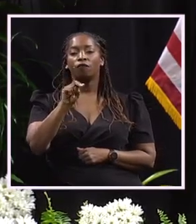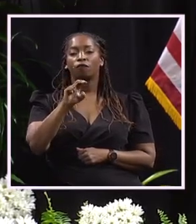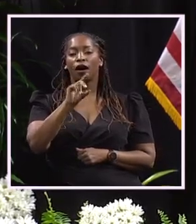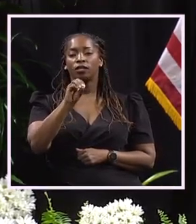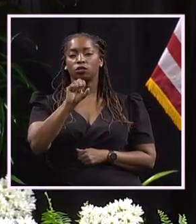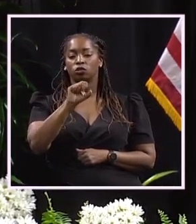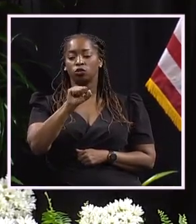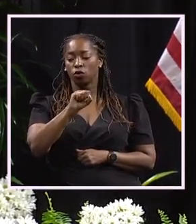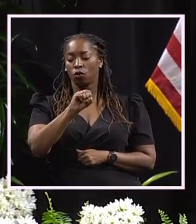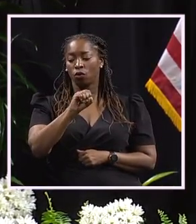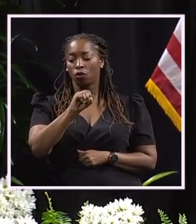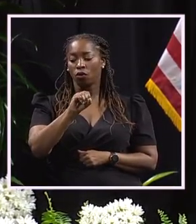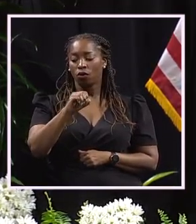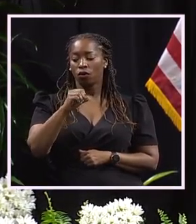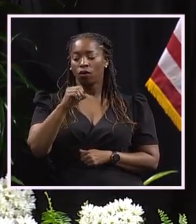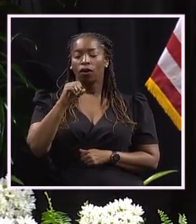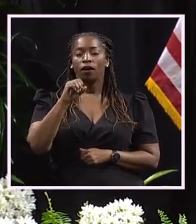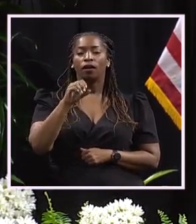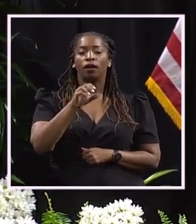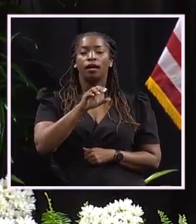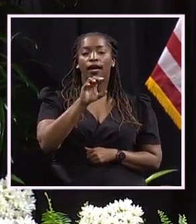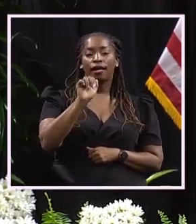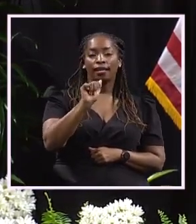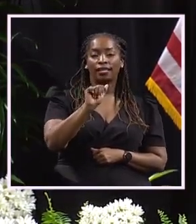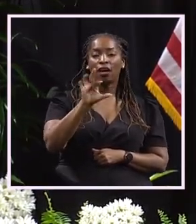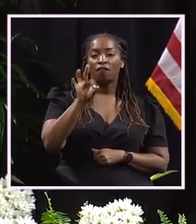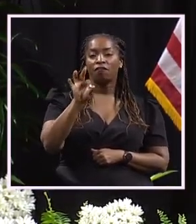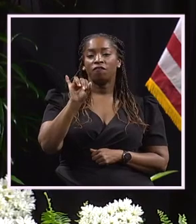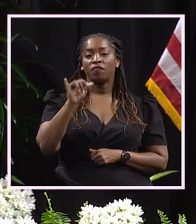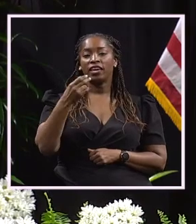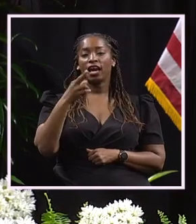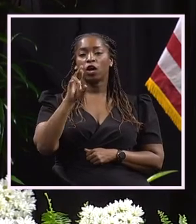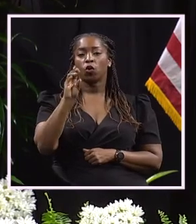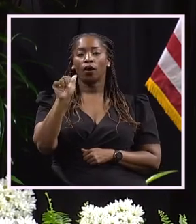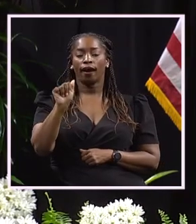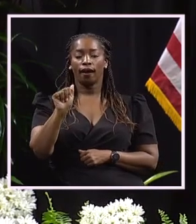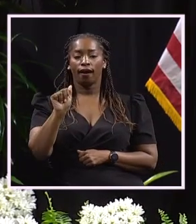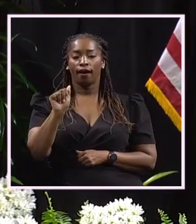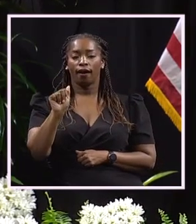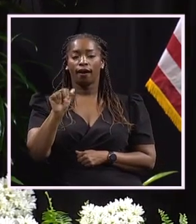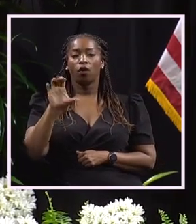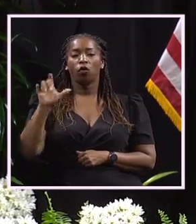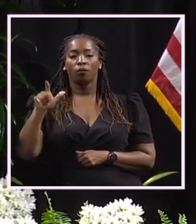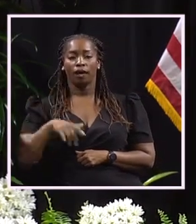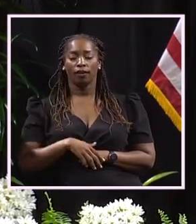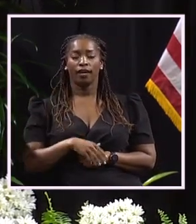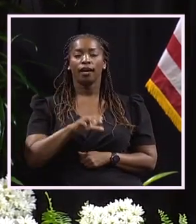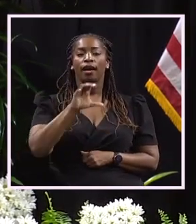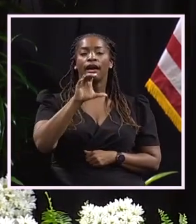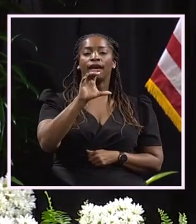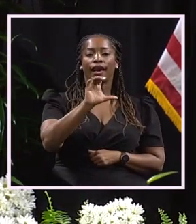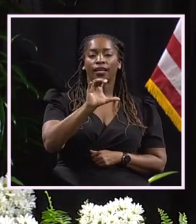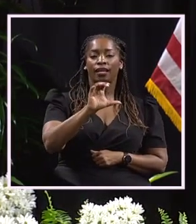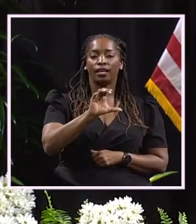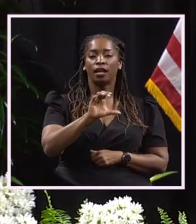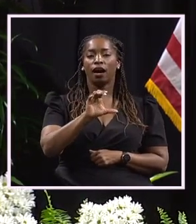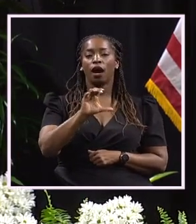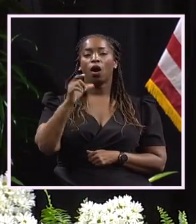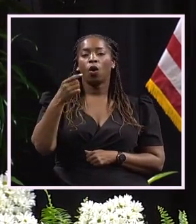Brianna Alexa Figueroa, cum laude, Carolina Nicole Gomez, Master of